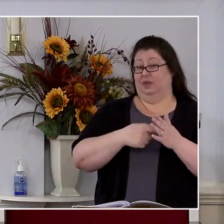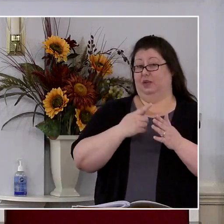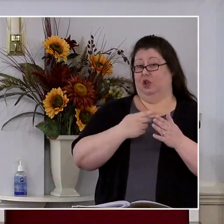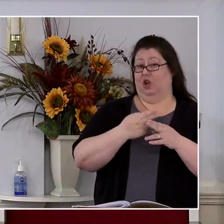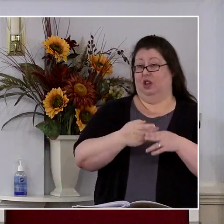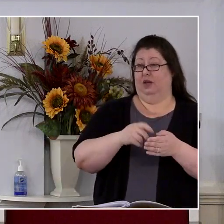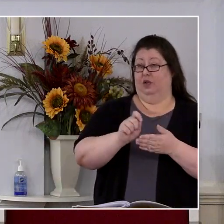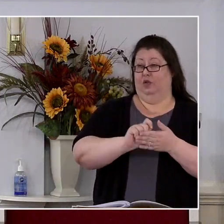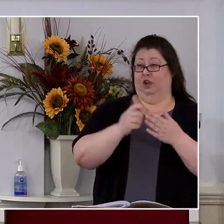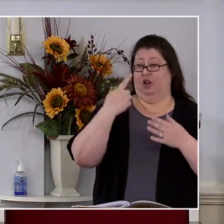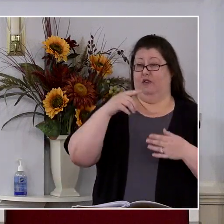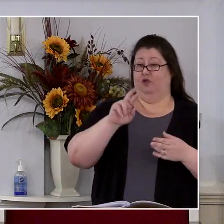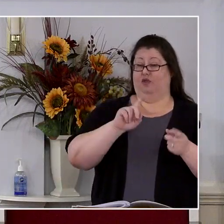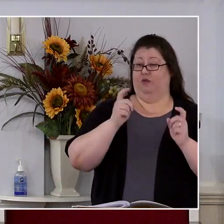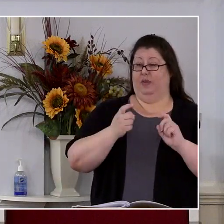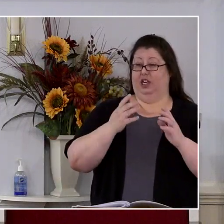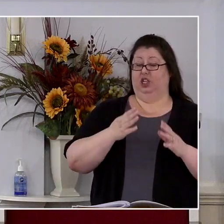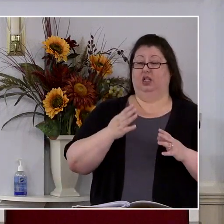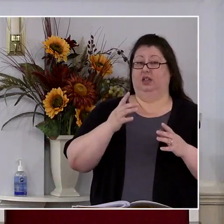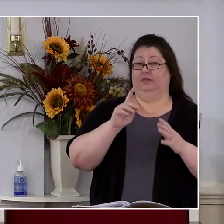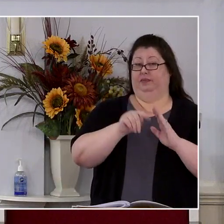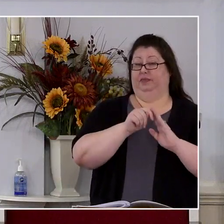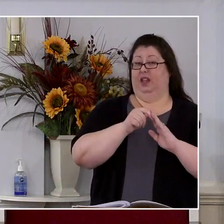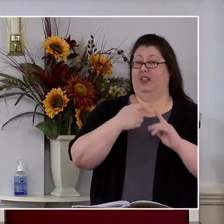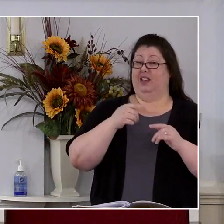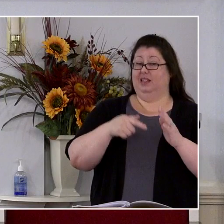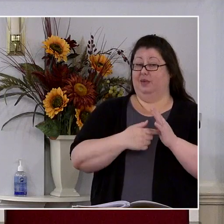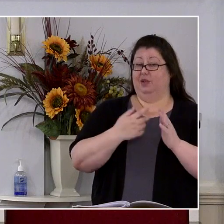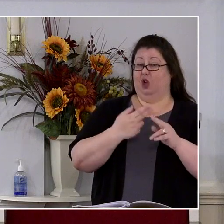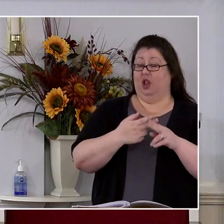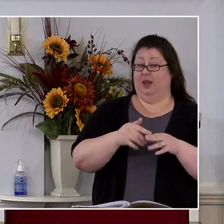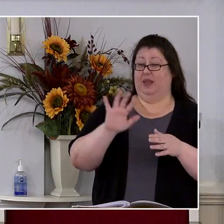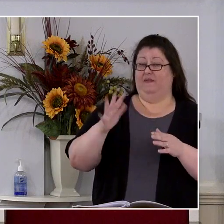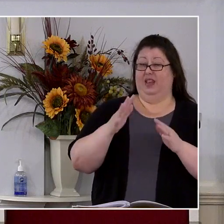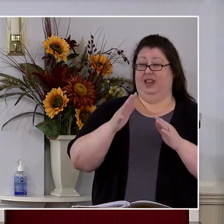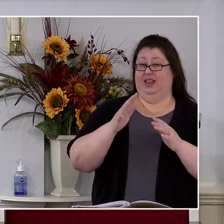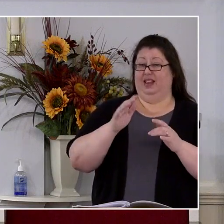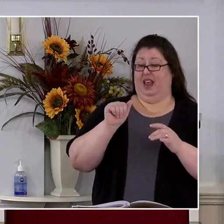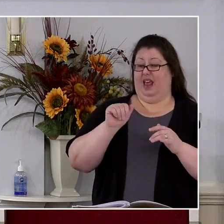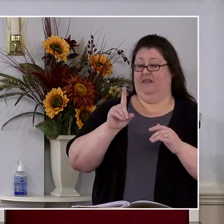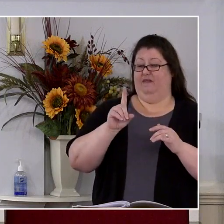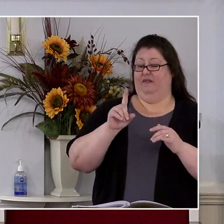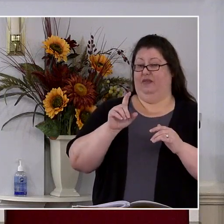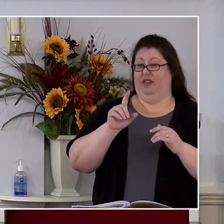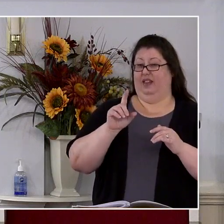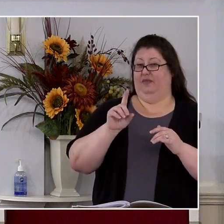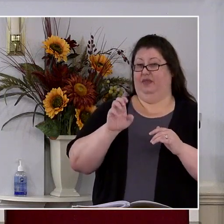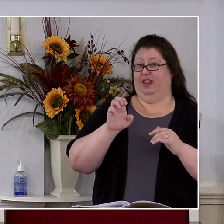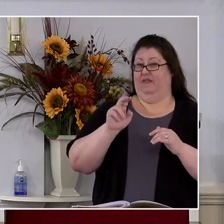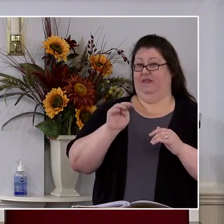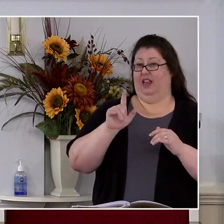fifth evangelist, for the way his music conveys the truth and grace of the gospel.